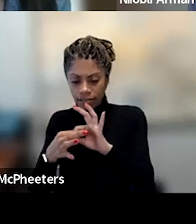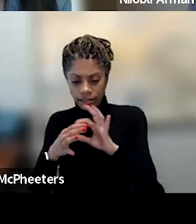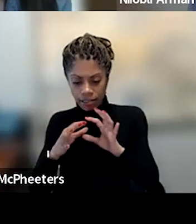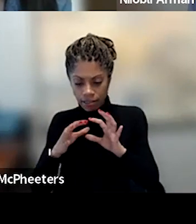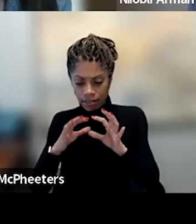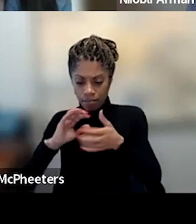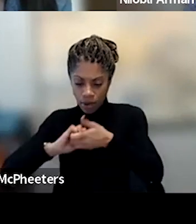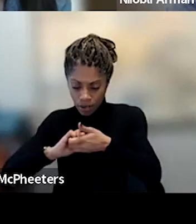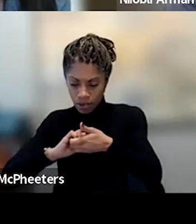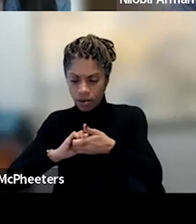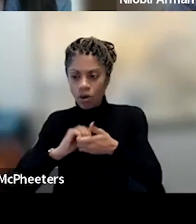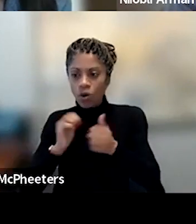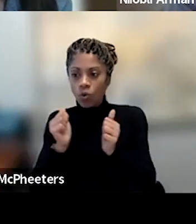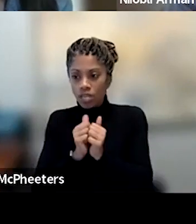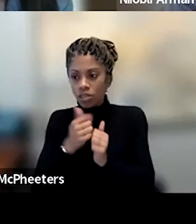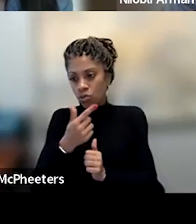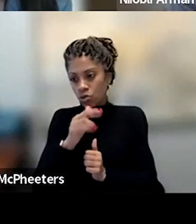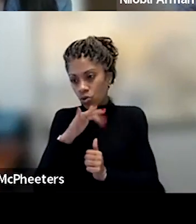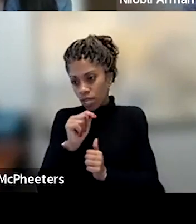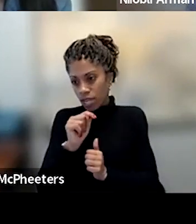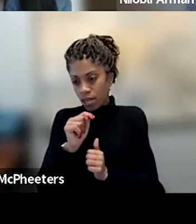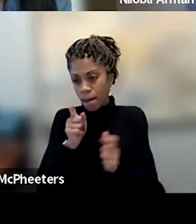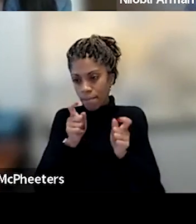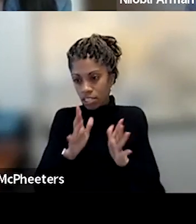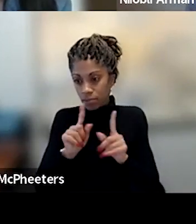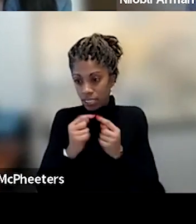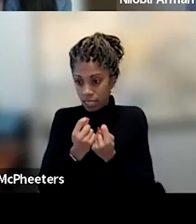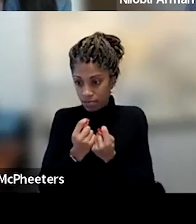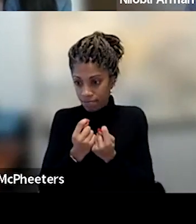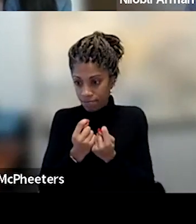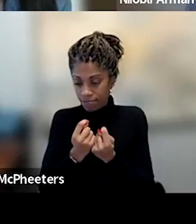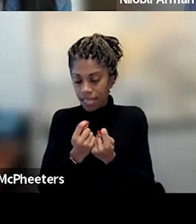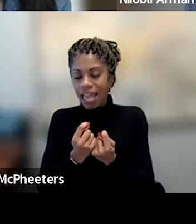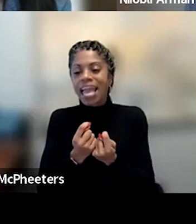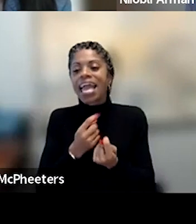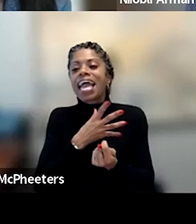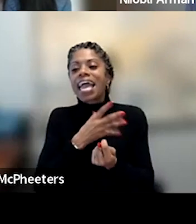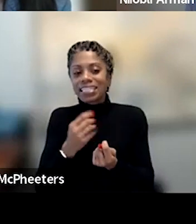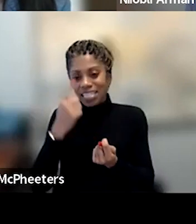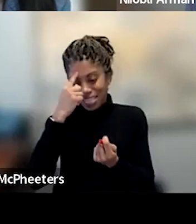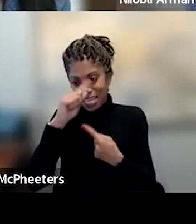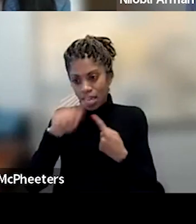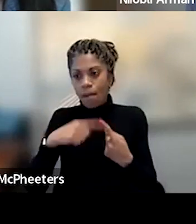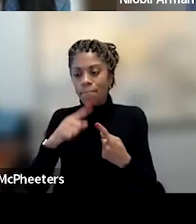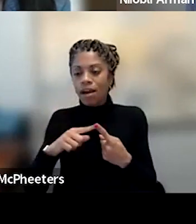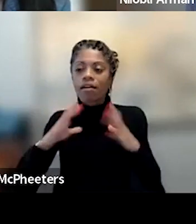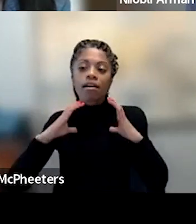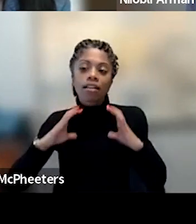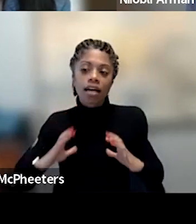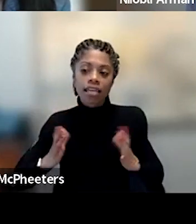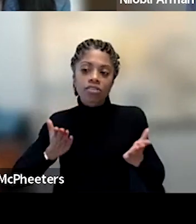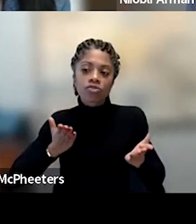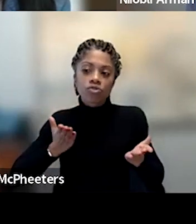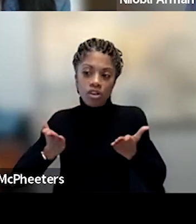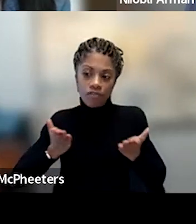partnership with the grant management team to think about our client service initiatives, how we take